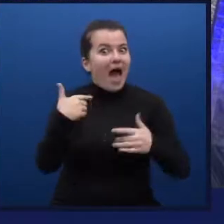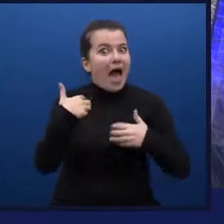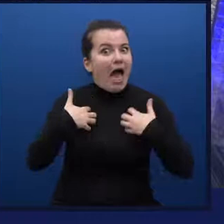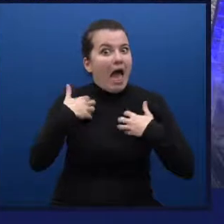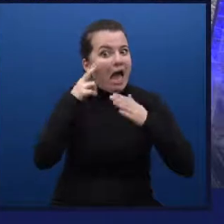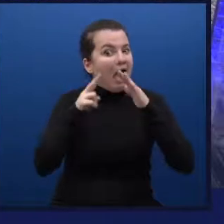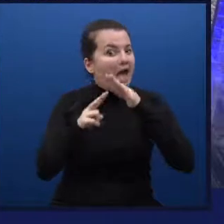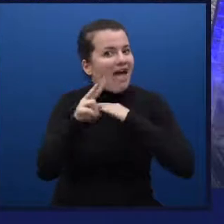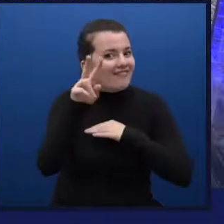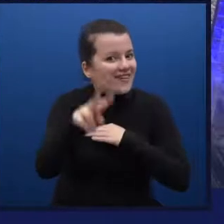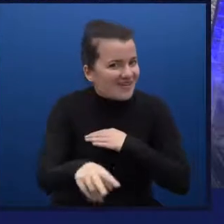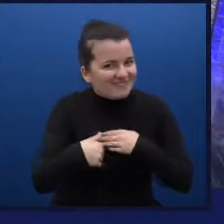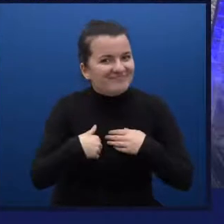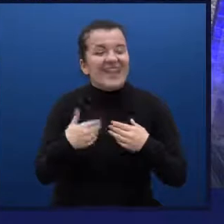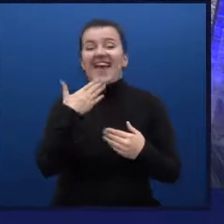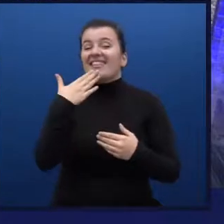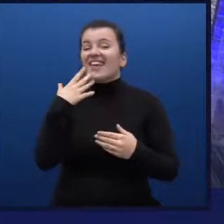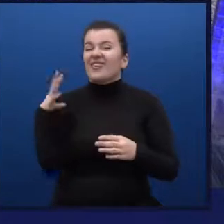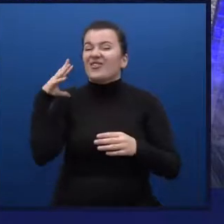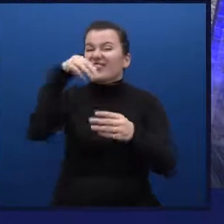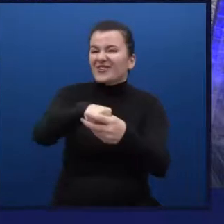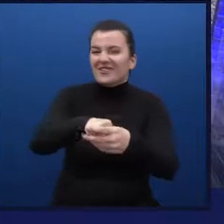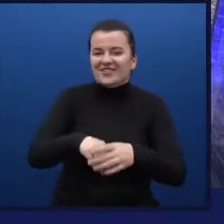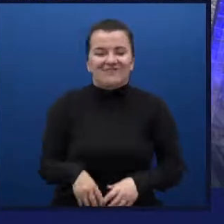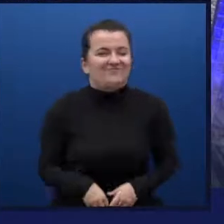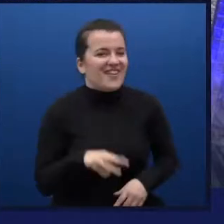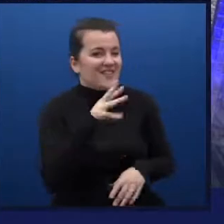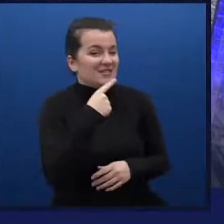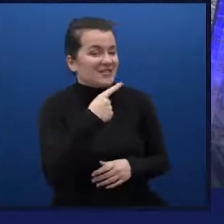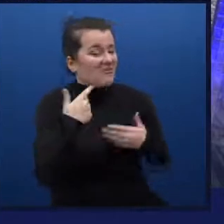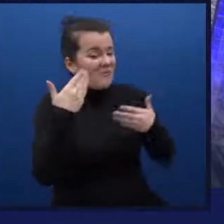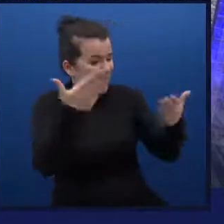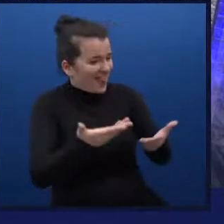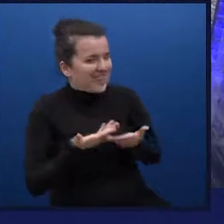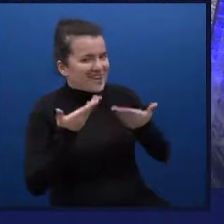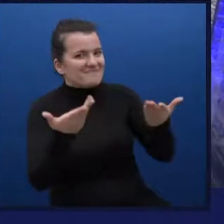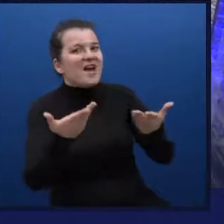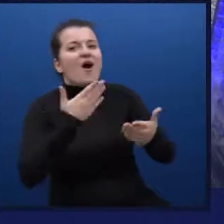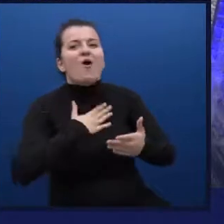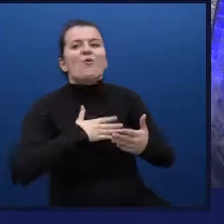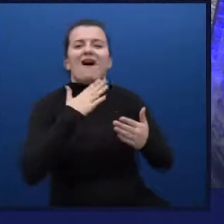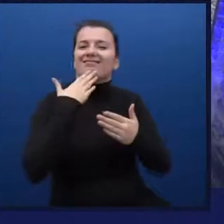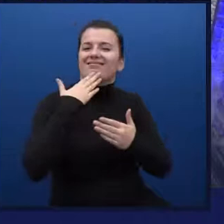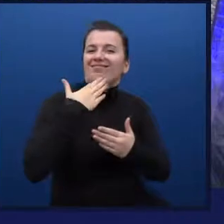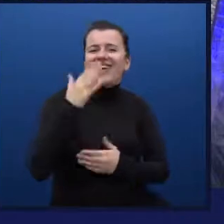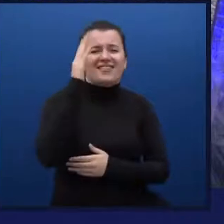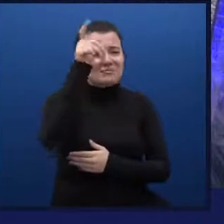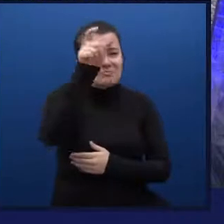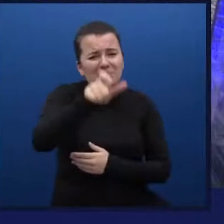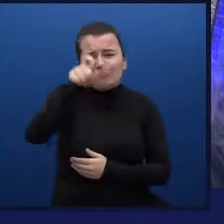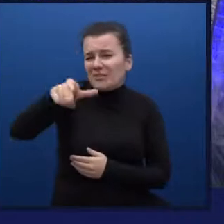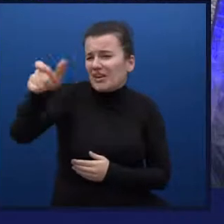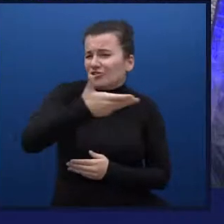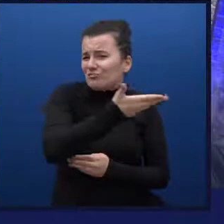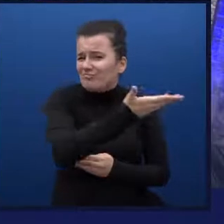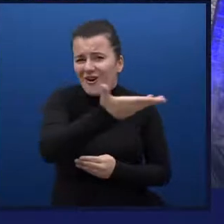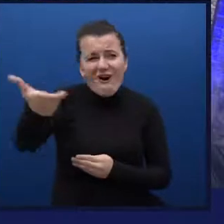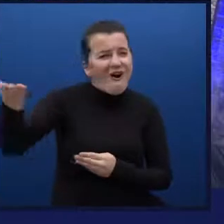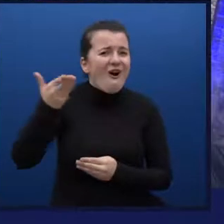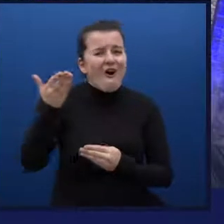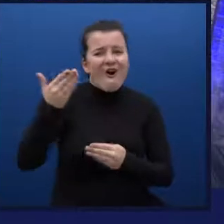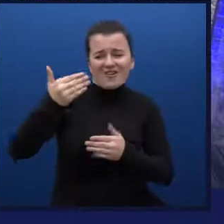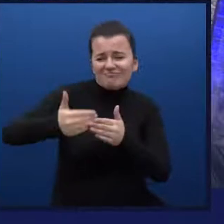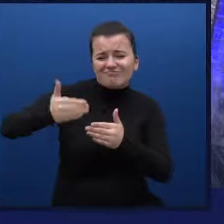welcome. And I too have to thank all the speakers, everyone who's joined us and spent